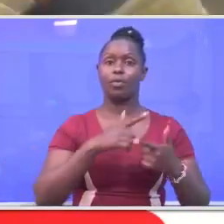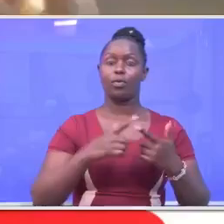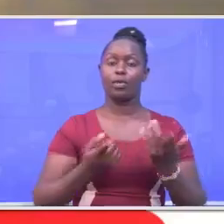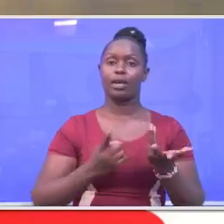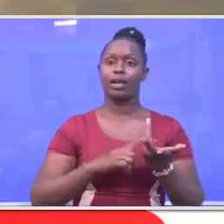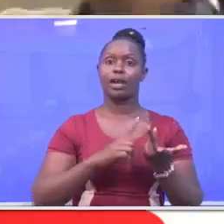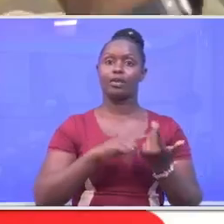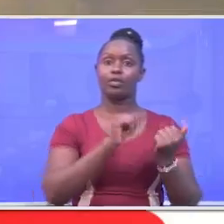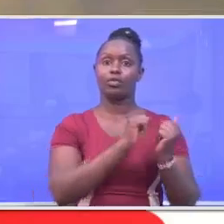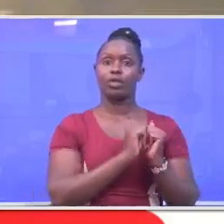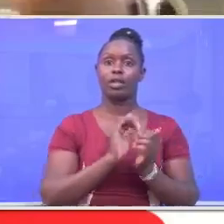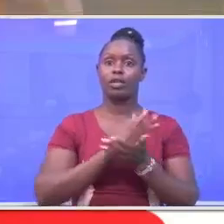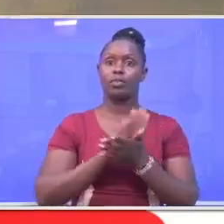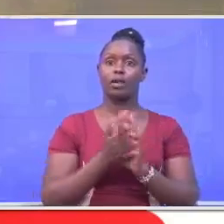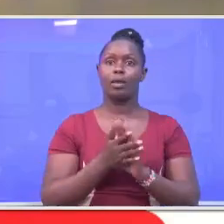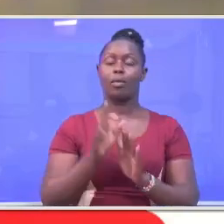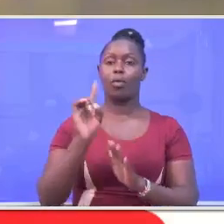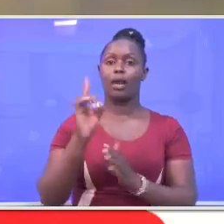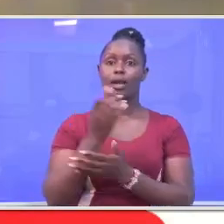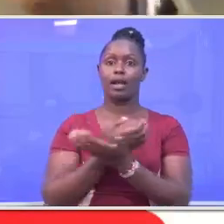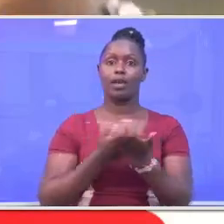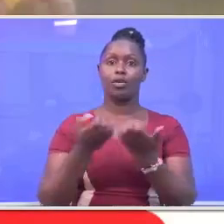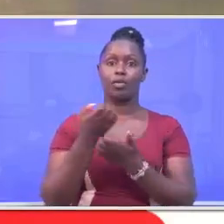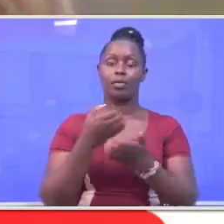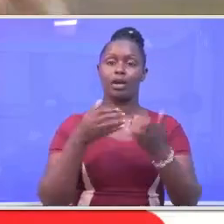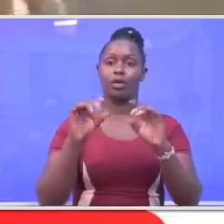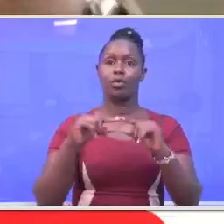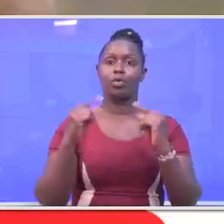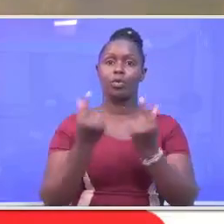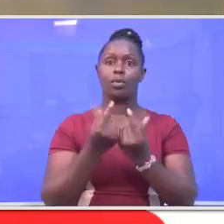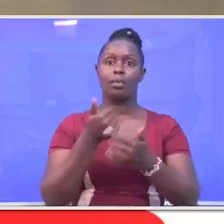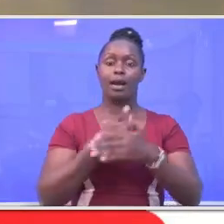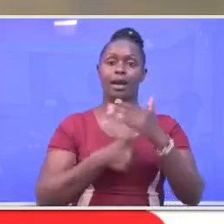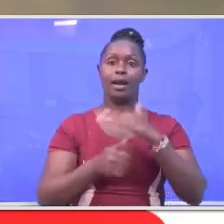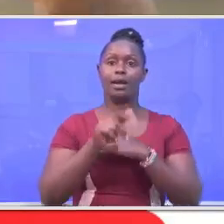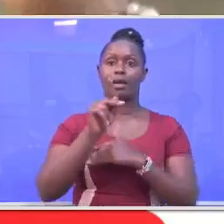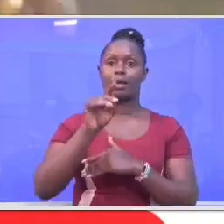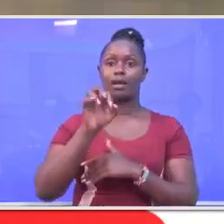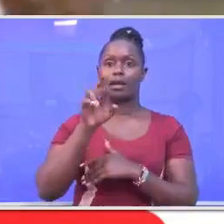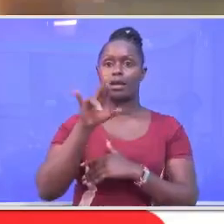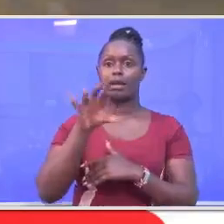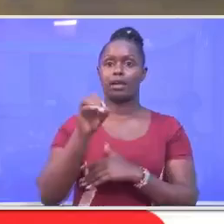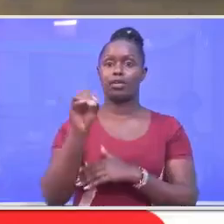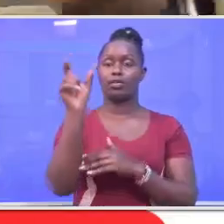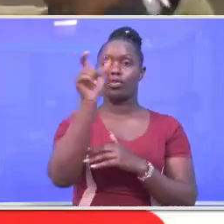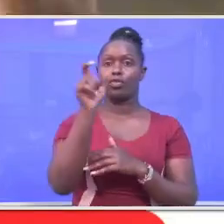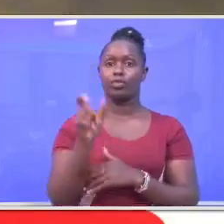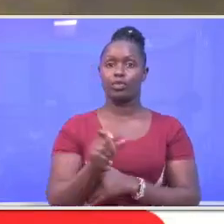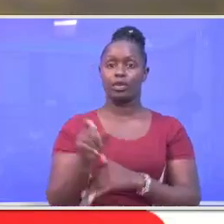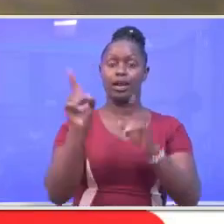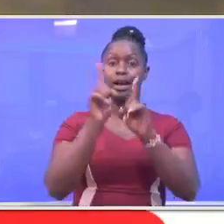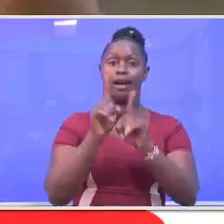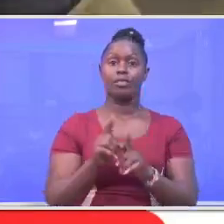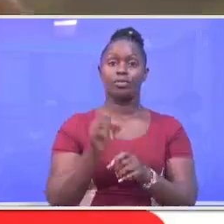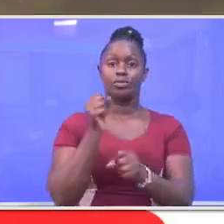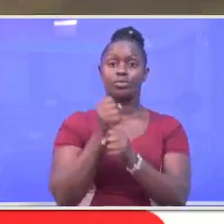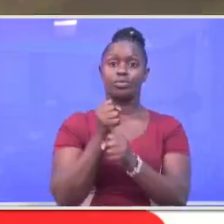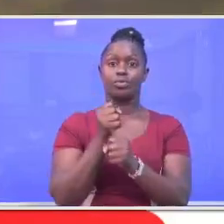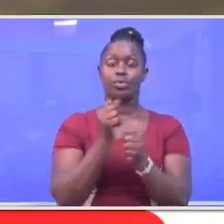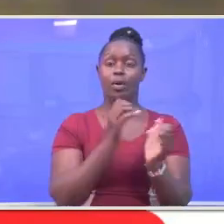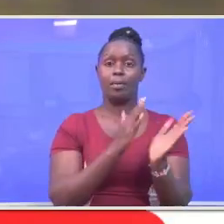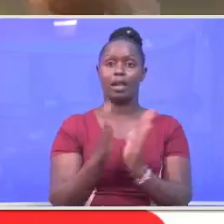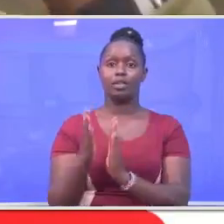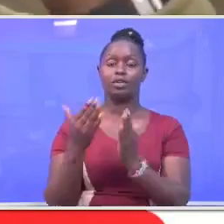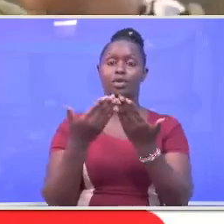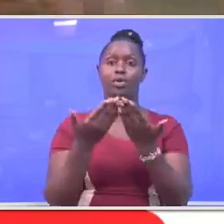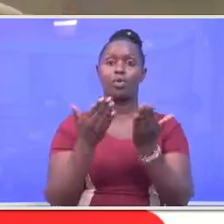to become one economic block under the Kerio Valley region and put a Marshall Plan to open